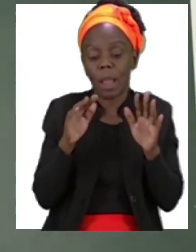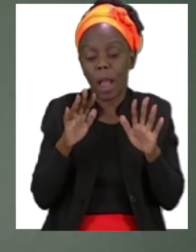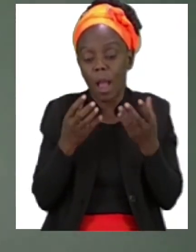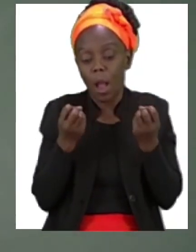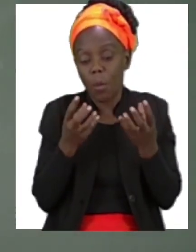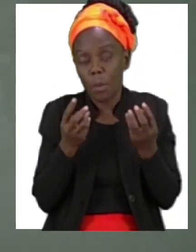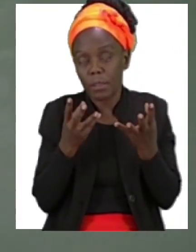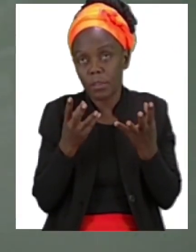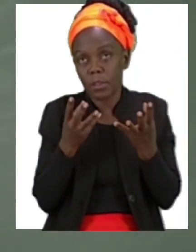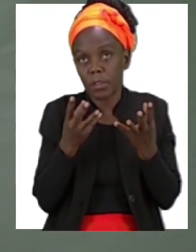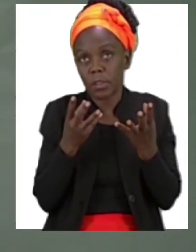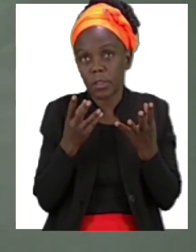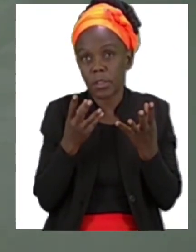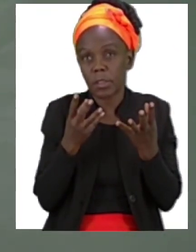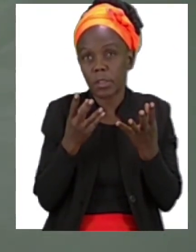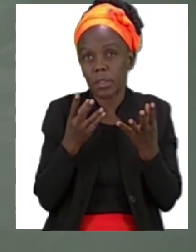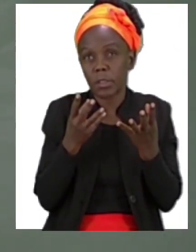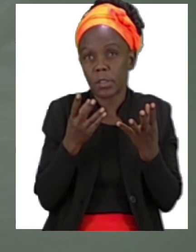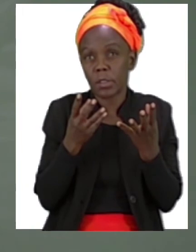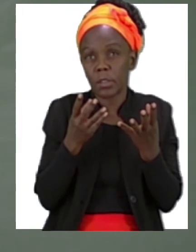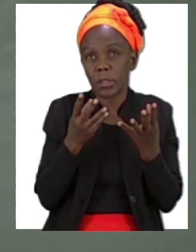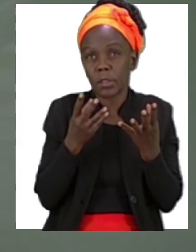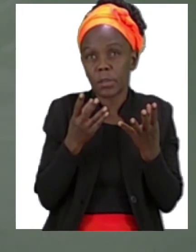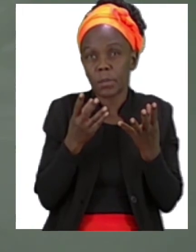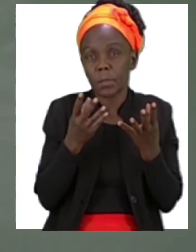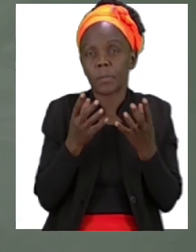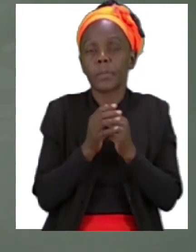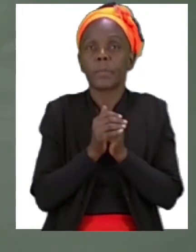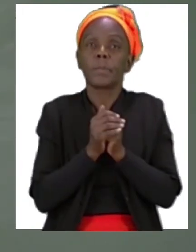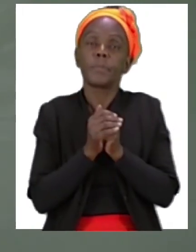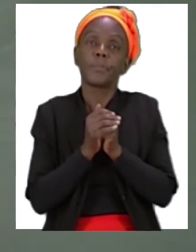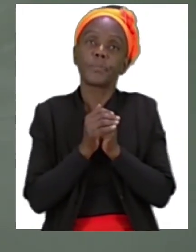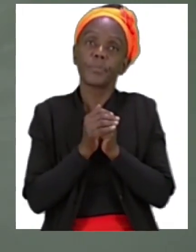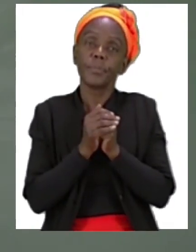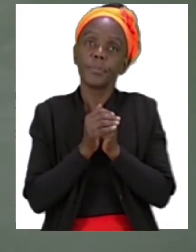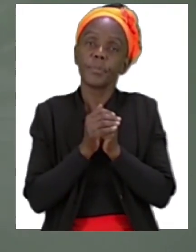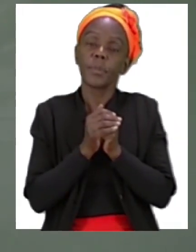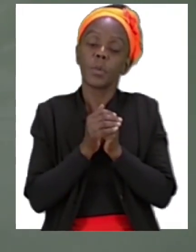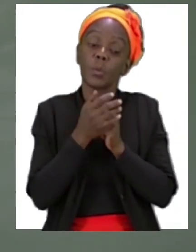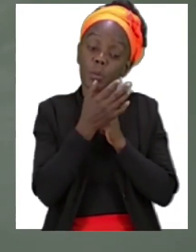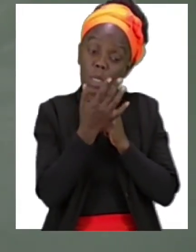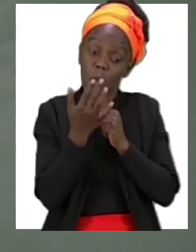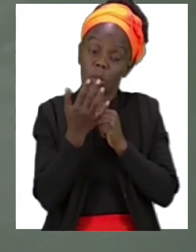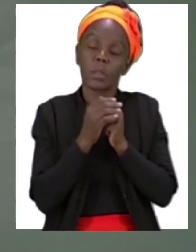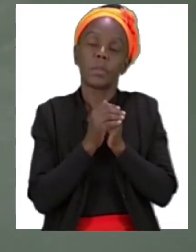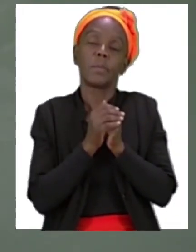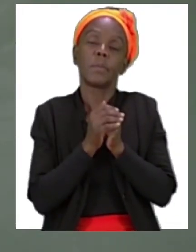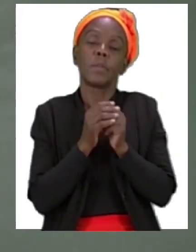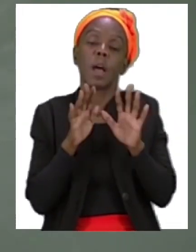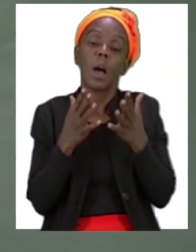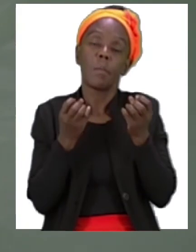spent on dance is all the way up here. So we are going to just count it again to make sure it is